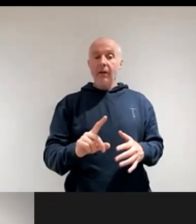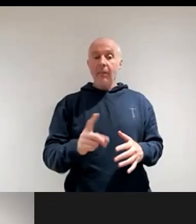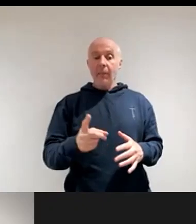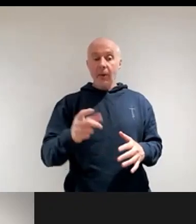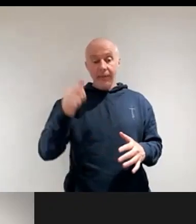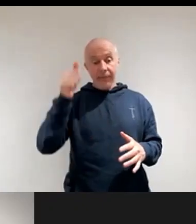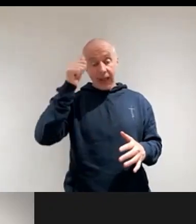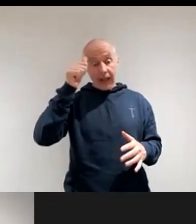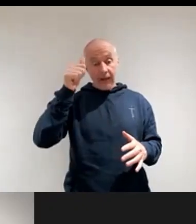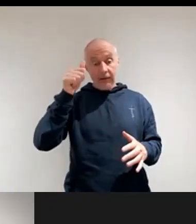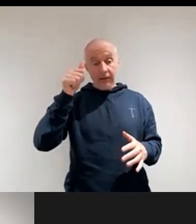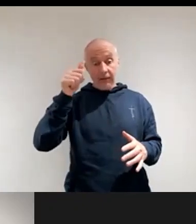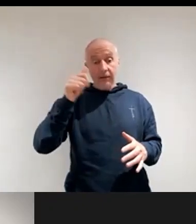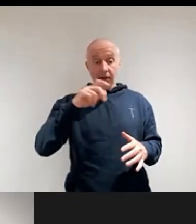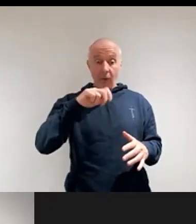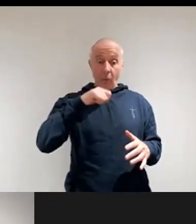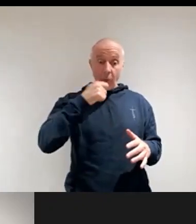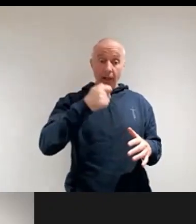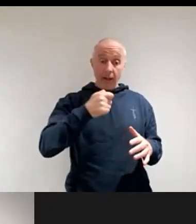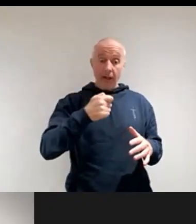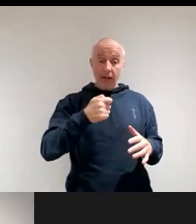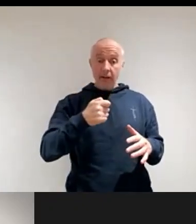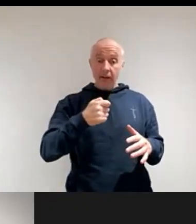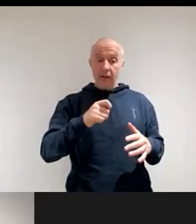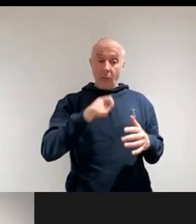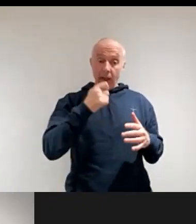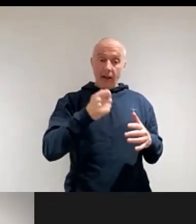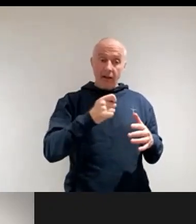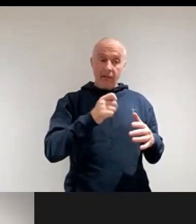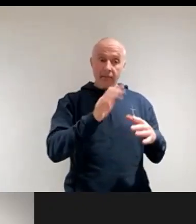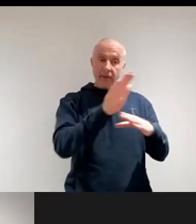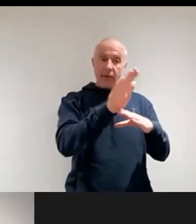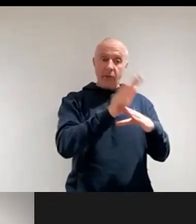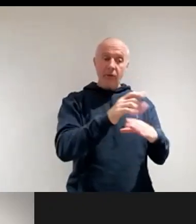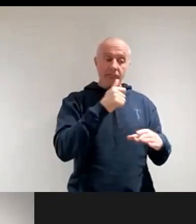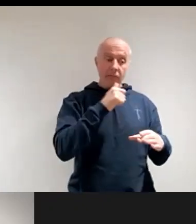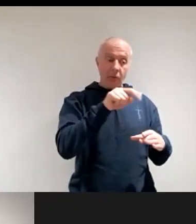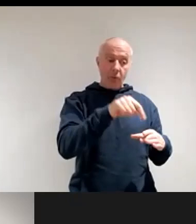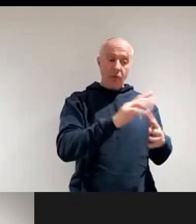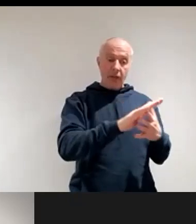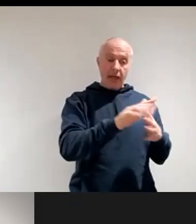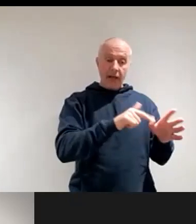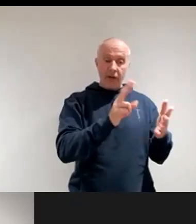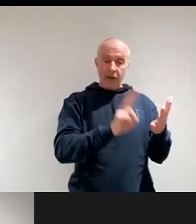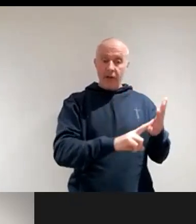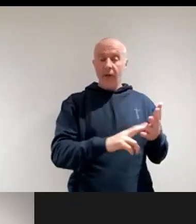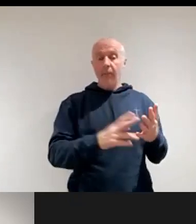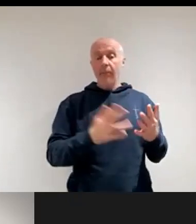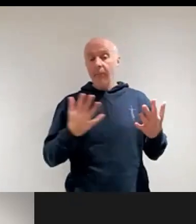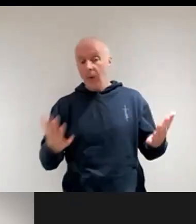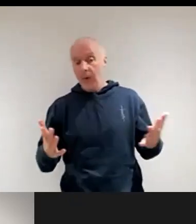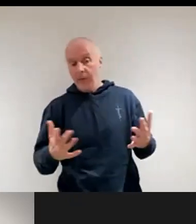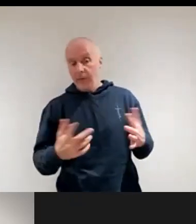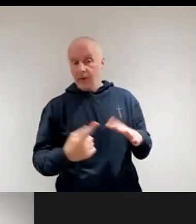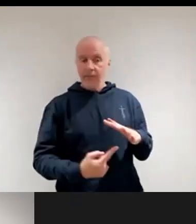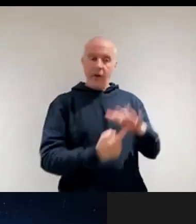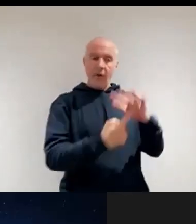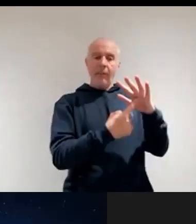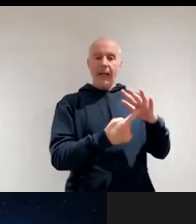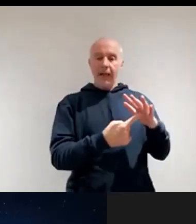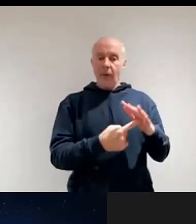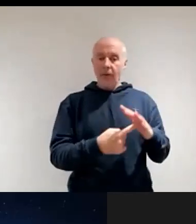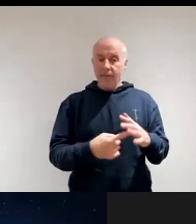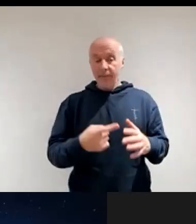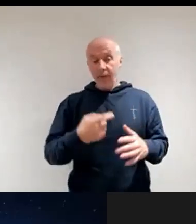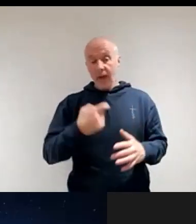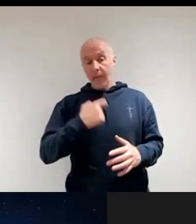I believe that will still become one of the technologies in the future, but I don't believe it is going to be the mainstream.